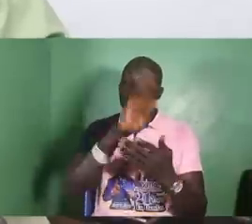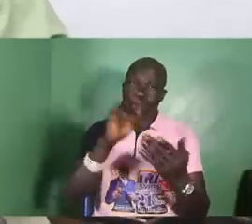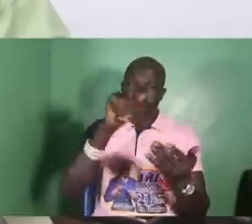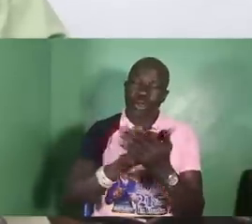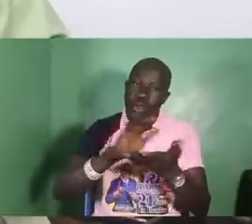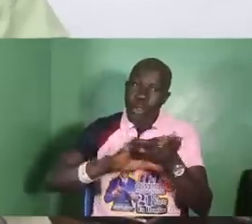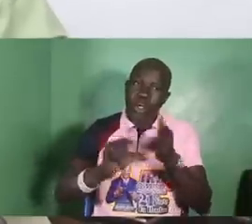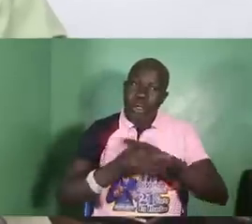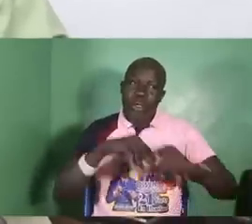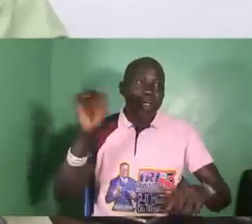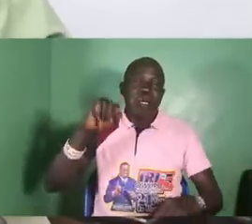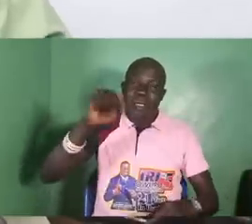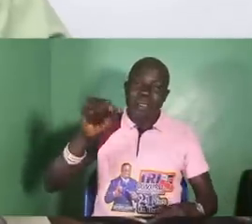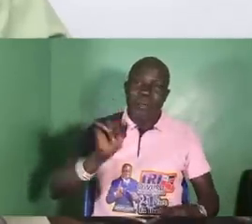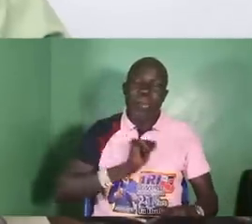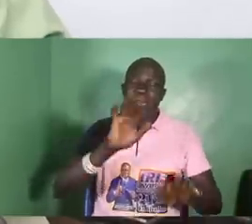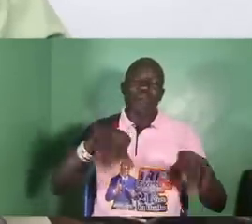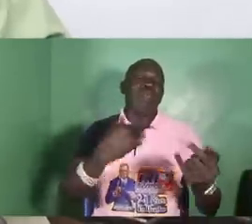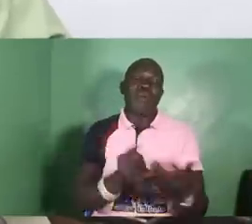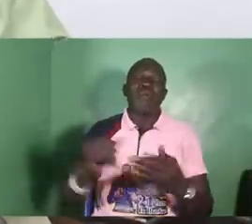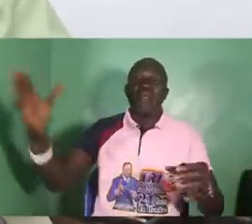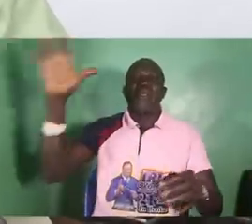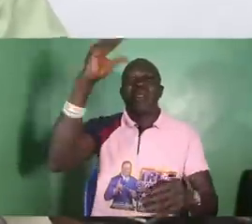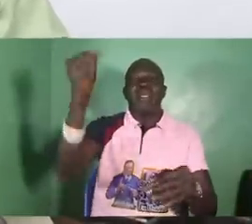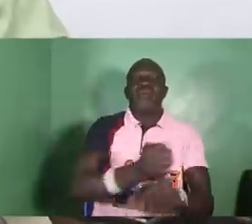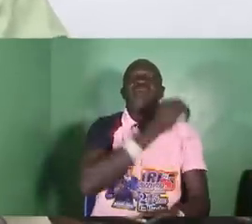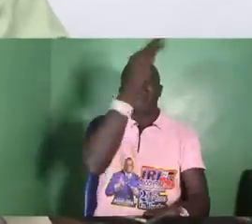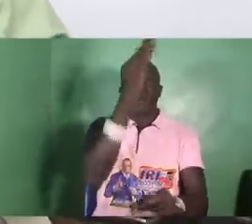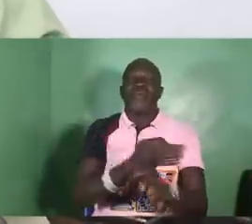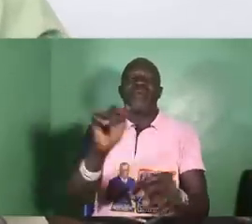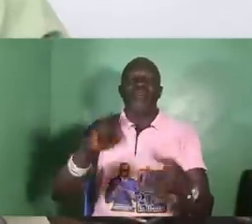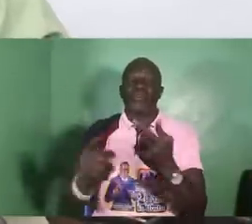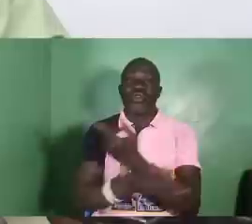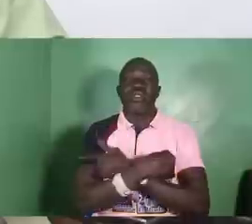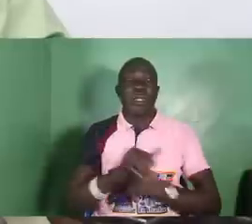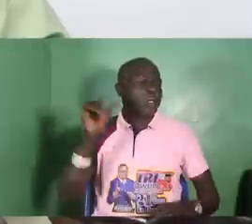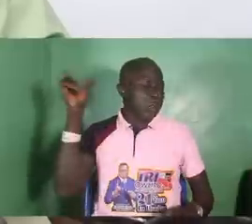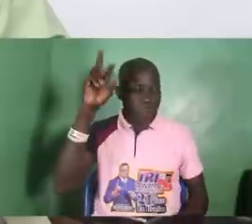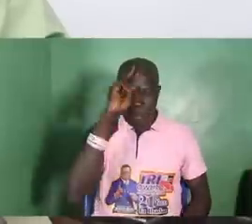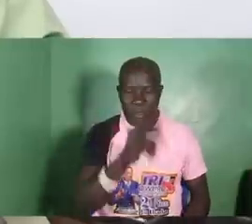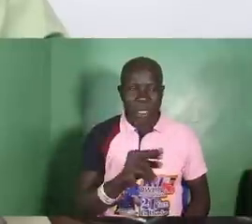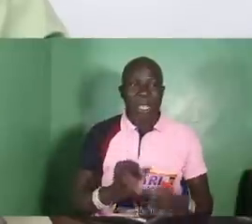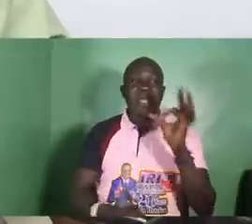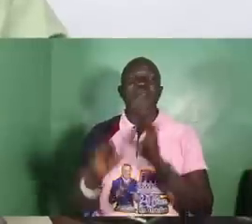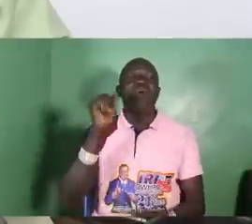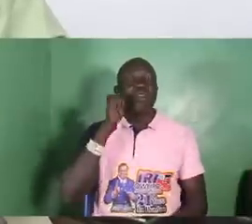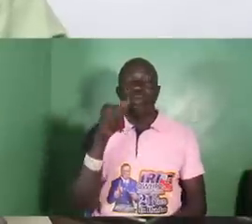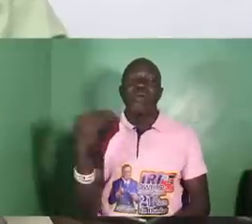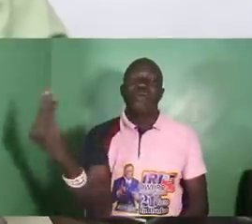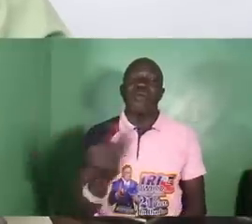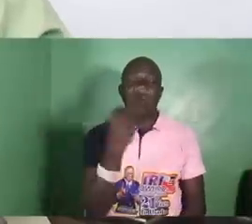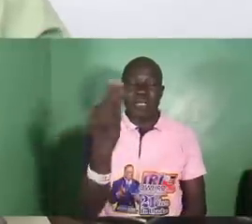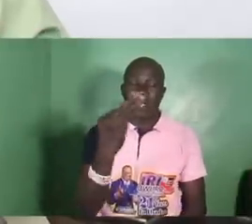the water. Best in there. Yes. Our phone near where the bambo too. Give you your symbol of faith for today. Yeah, Ebosa. This is number one day on last